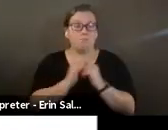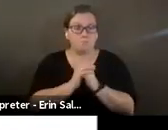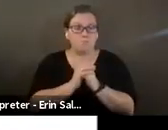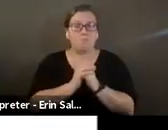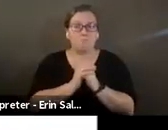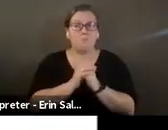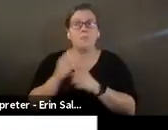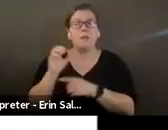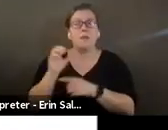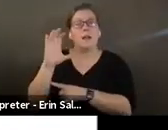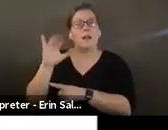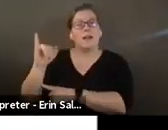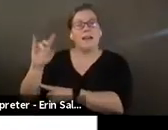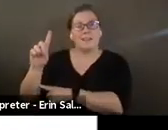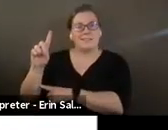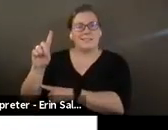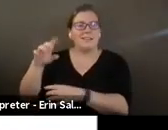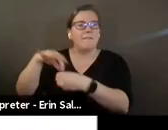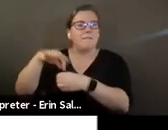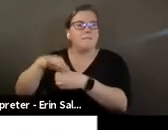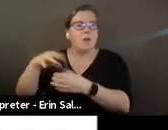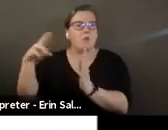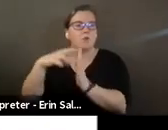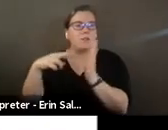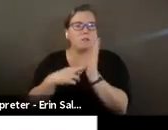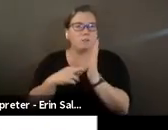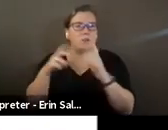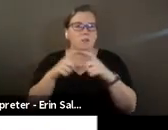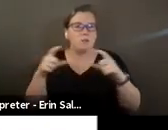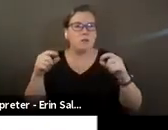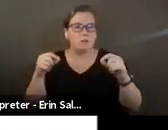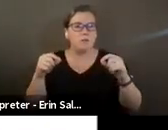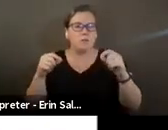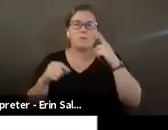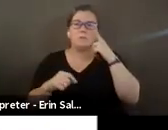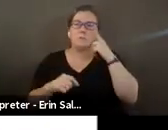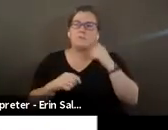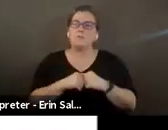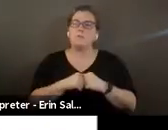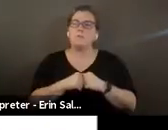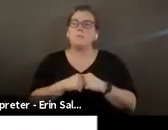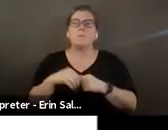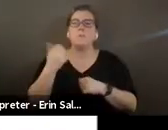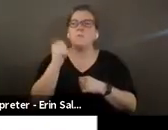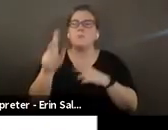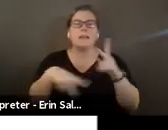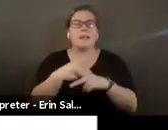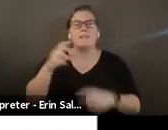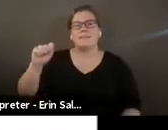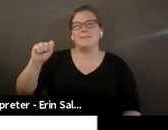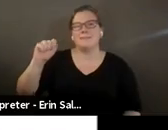a South Carolina voter's registration card, or any type of South